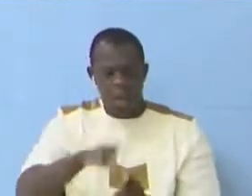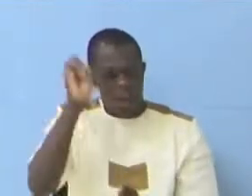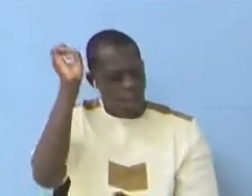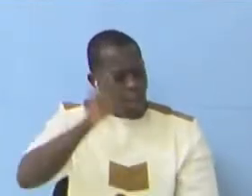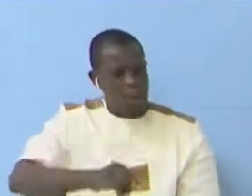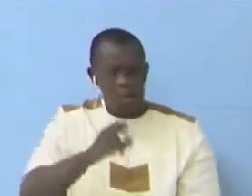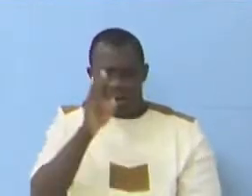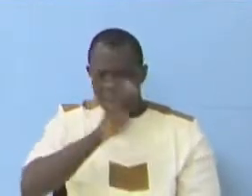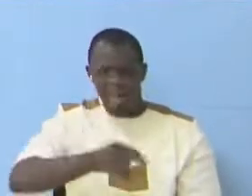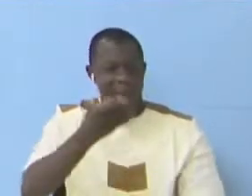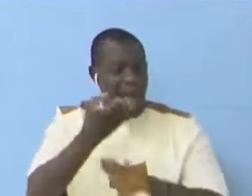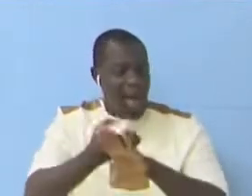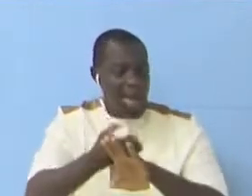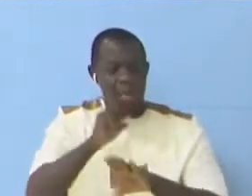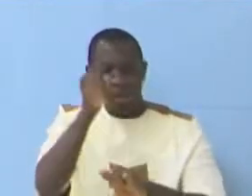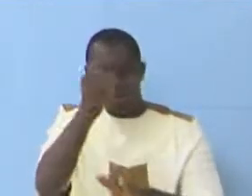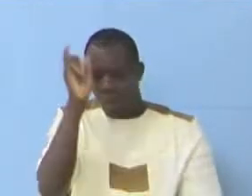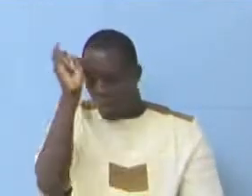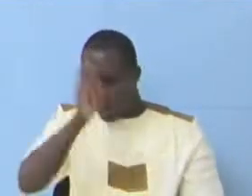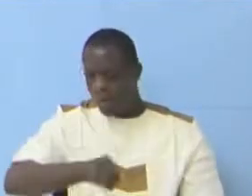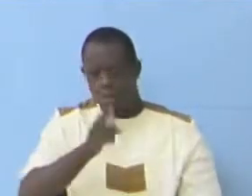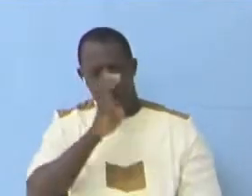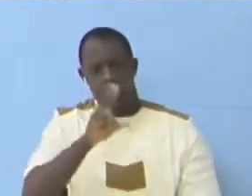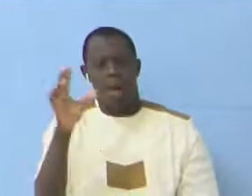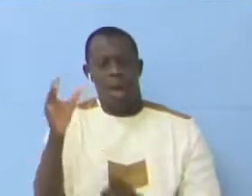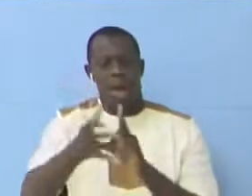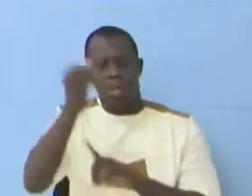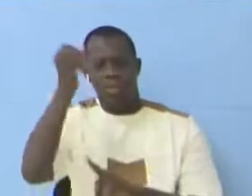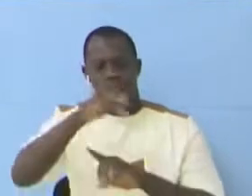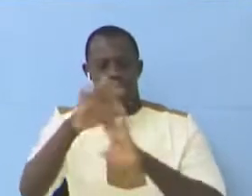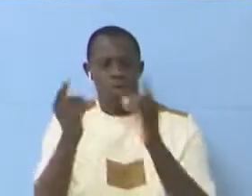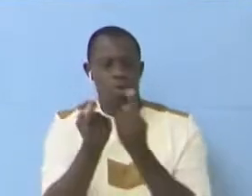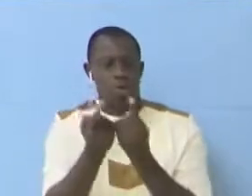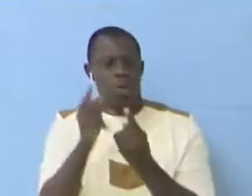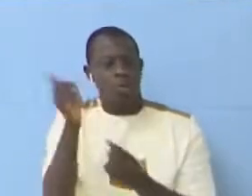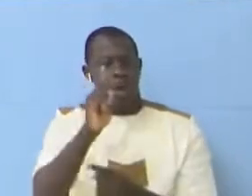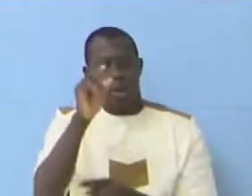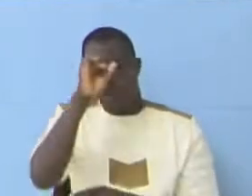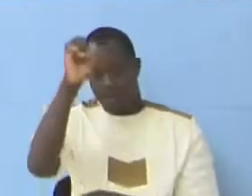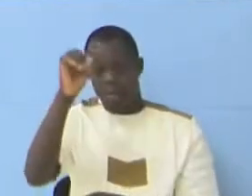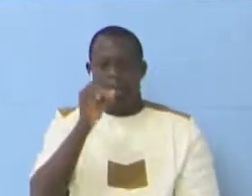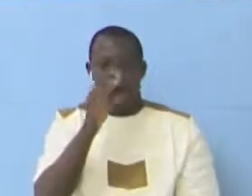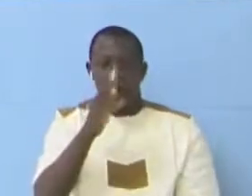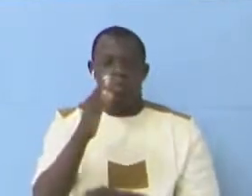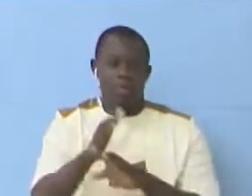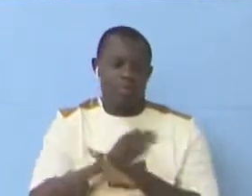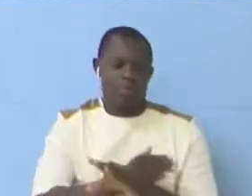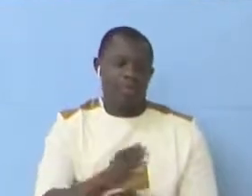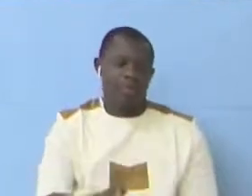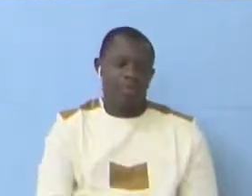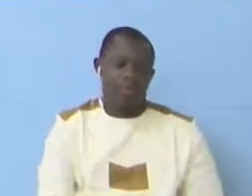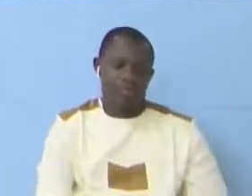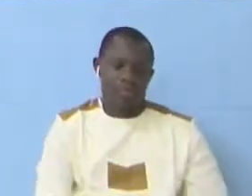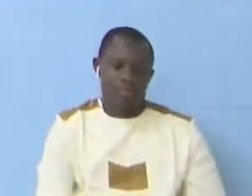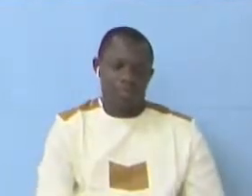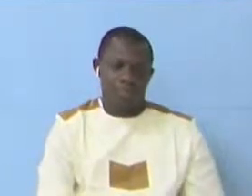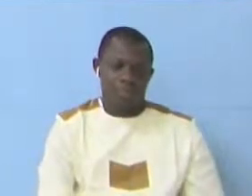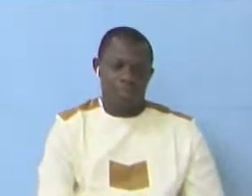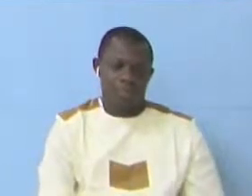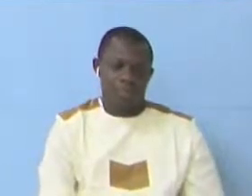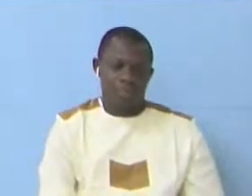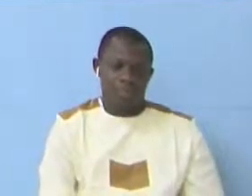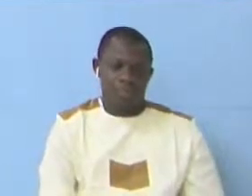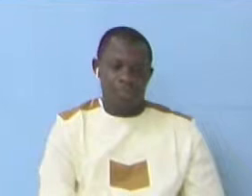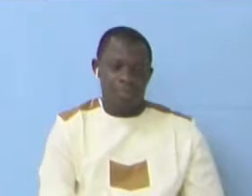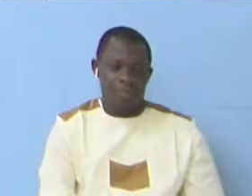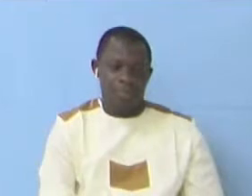moom la président bi bugga ca mujjanteel ba NIA ñoom niñ mujjee wa amul fenn amul benn dayoo ñoom daal li président bi soxla fu mun a toll